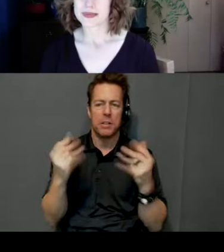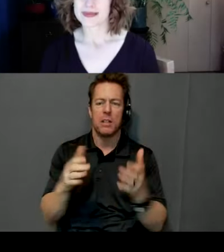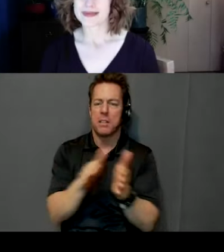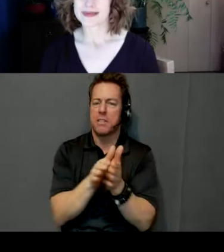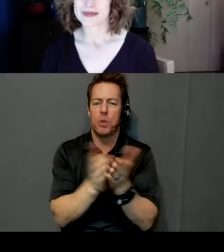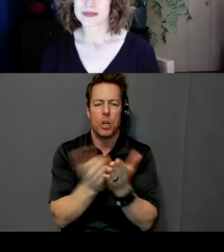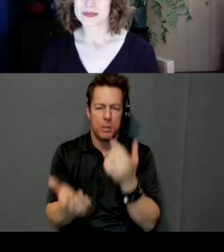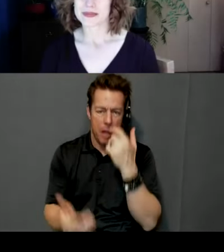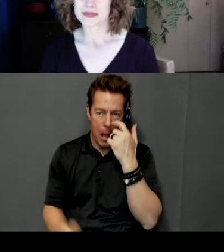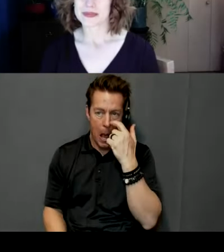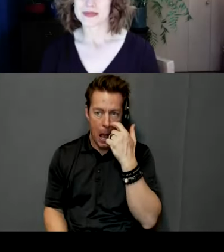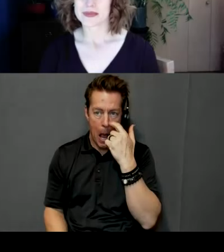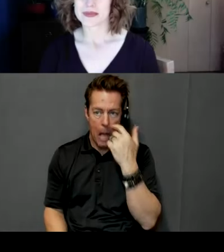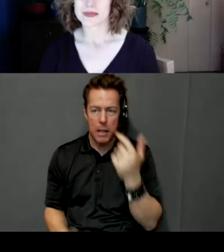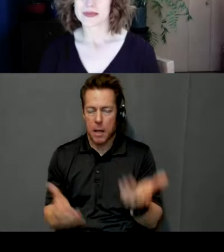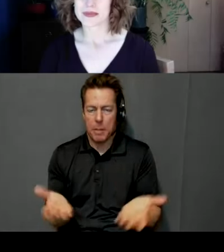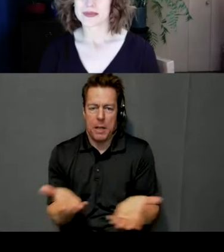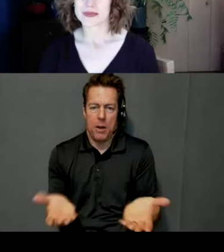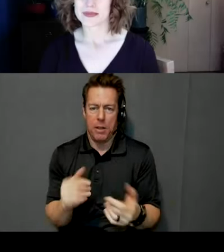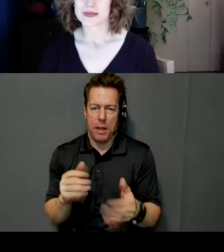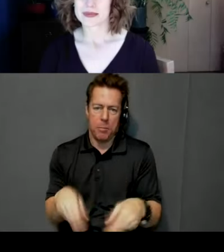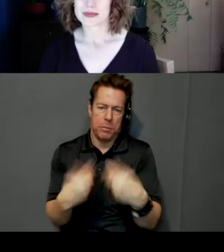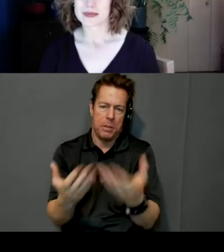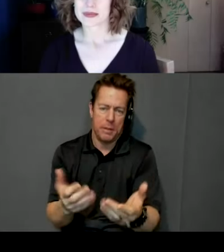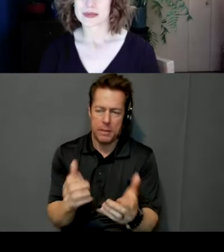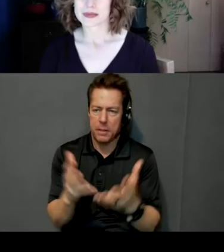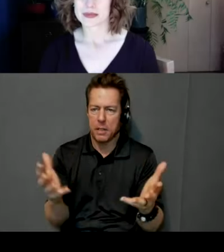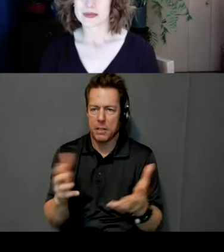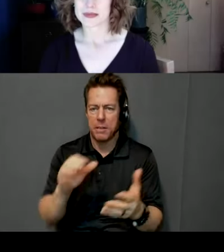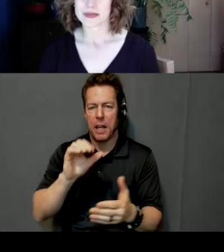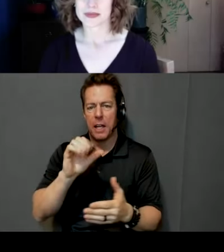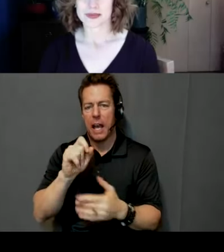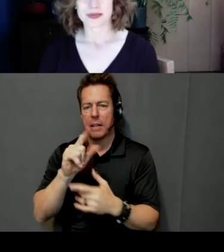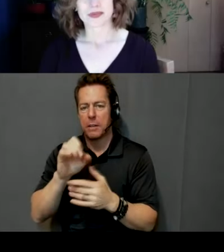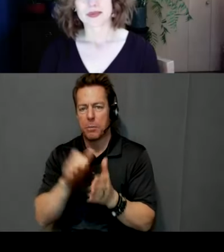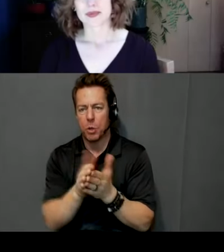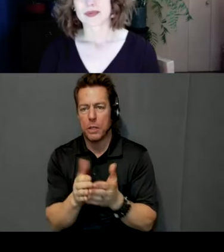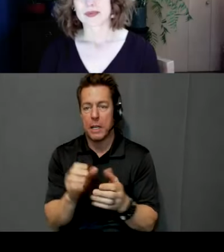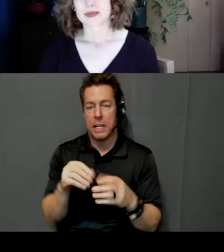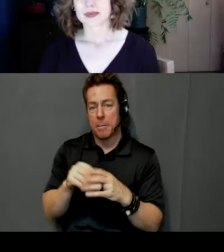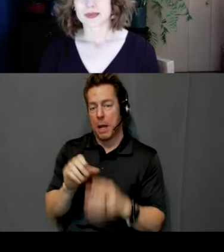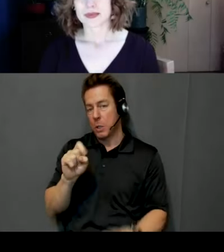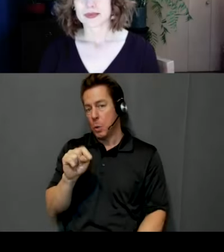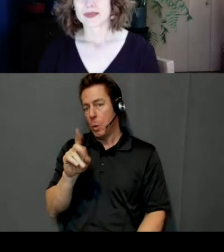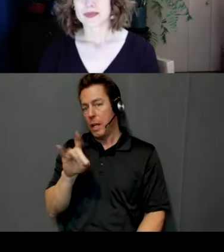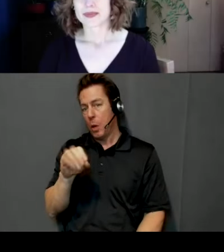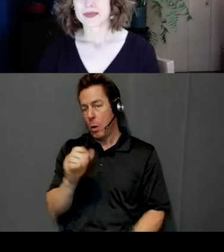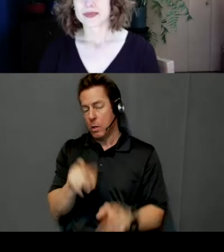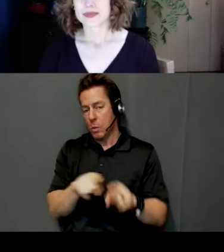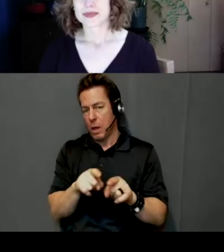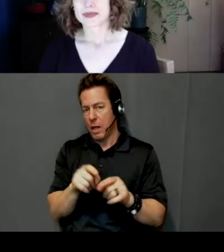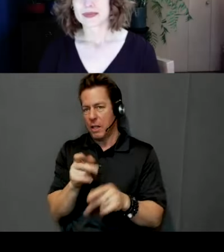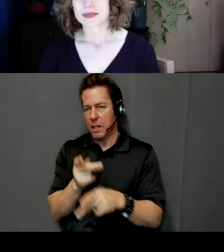books here. I mean, because they supplied them. I have tons of Castle's books, and in my studio as well. I like to keep a stack